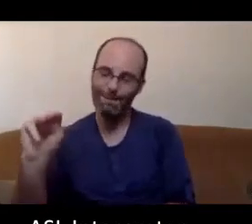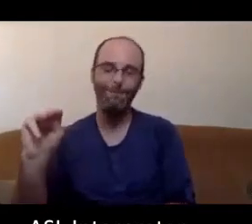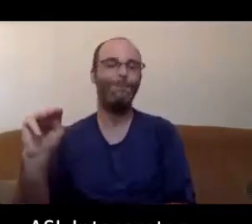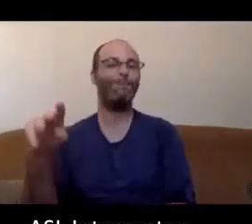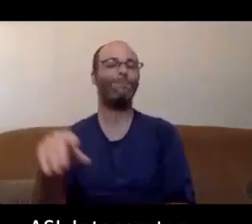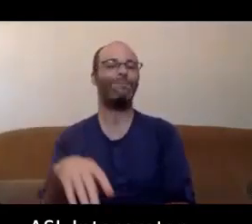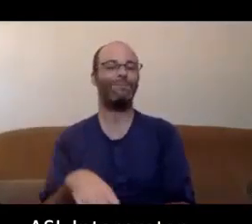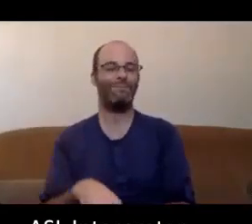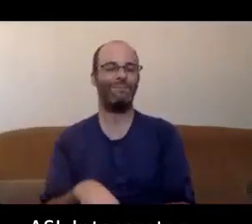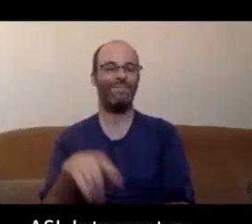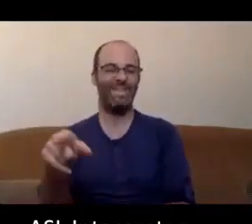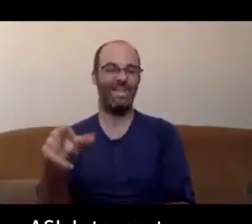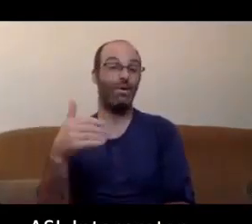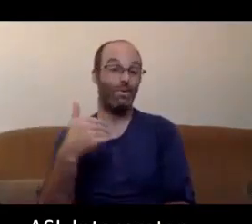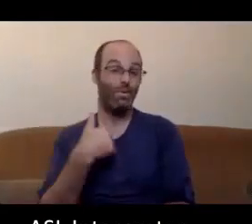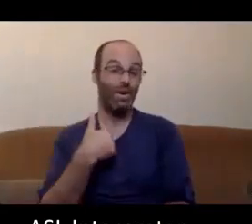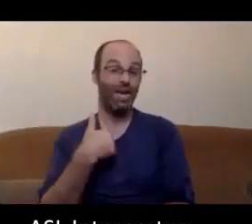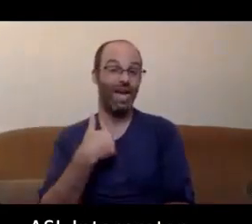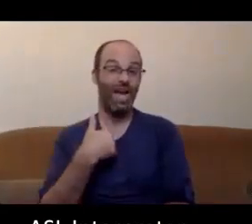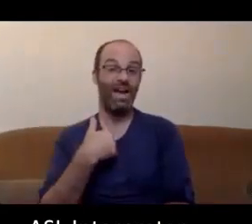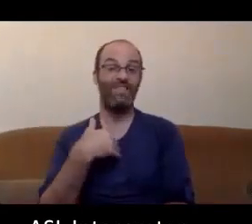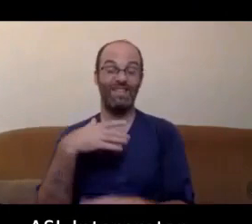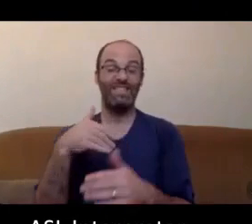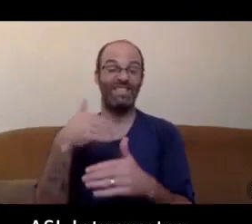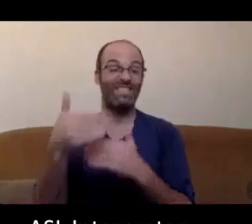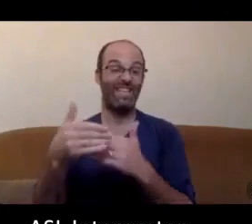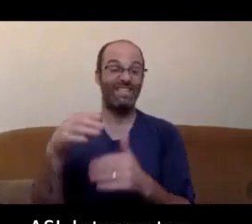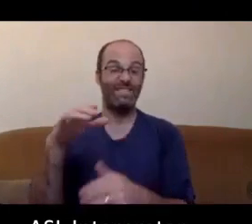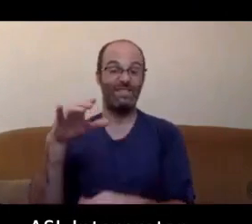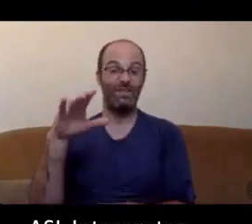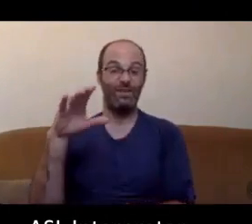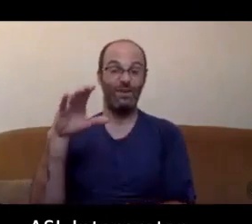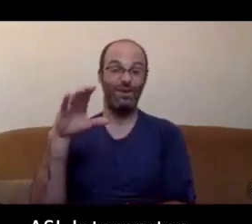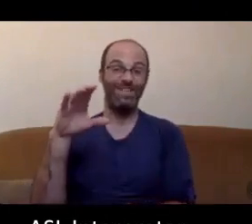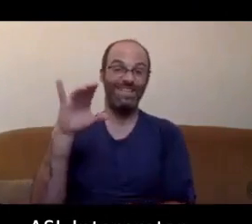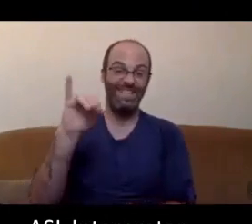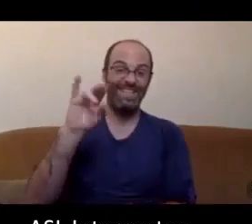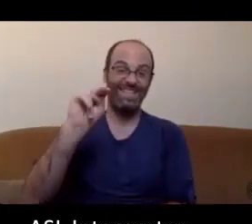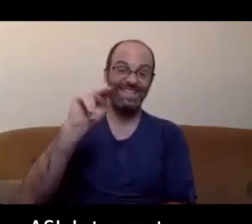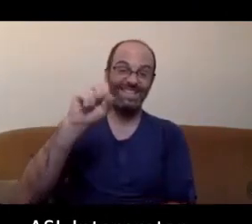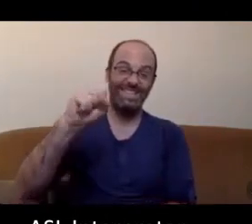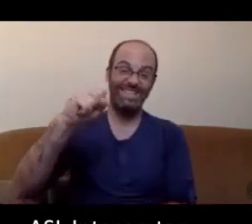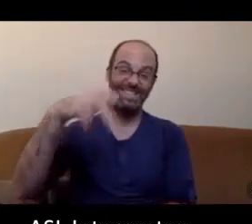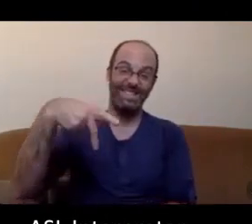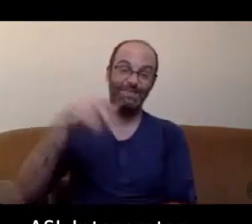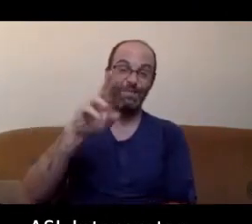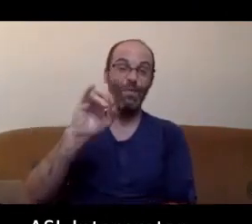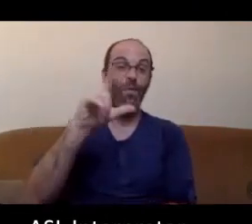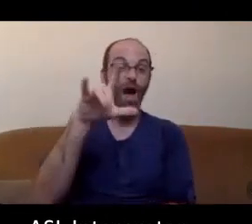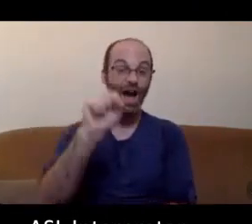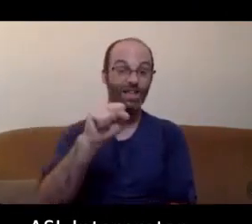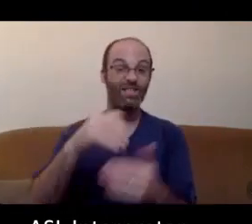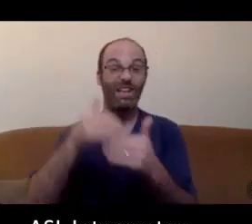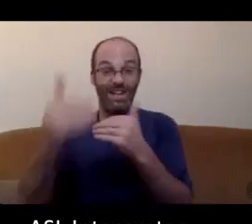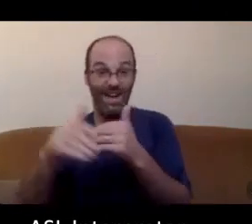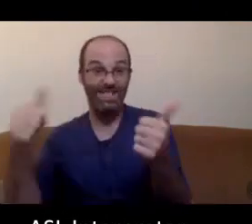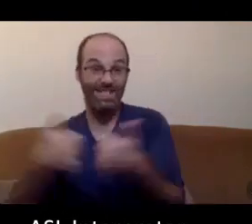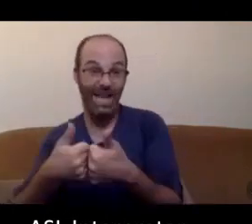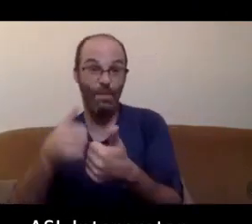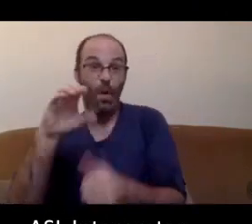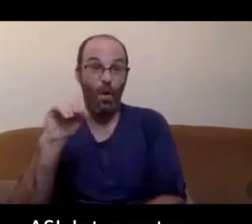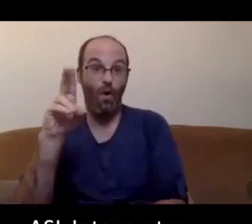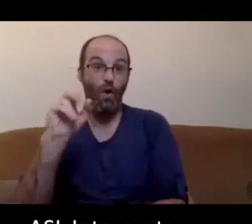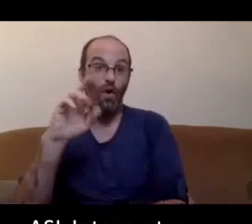we've got the sequel to Inspire Isles. It's going to be called Over Isles because it's set in the sky on floating islands.